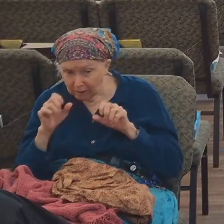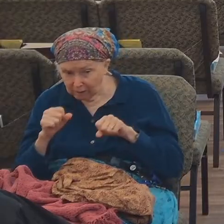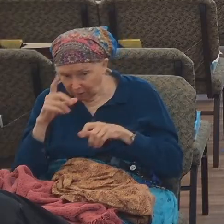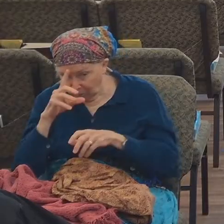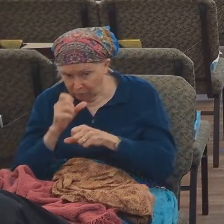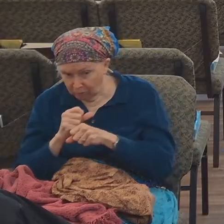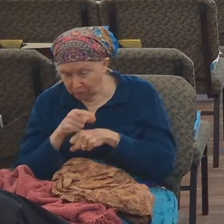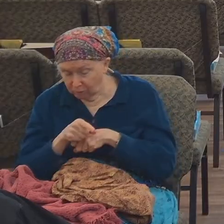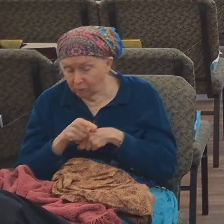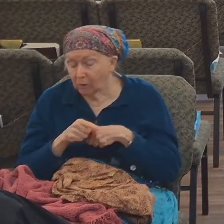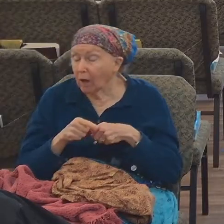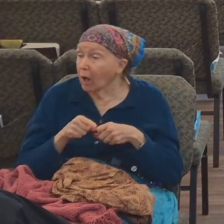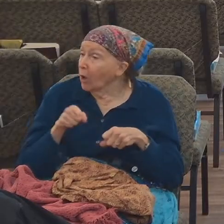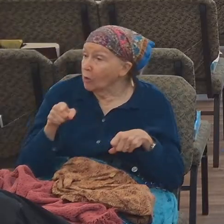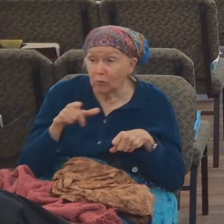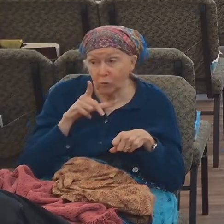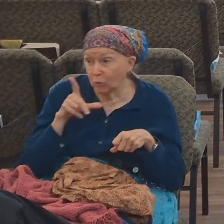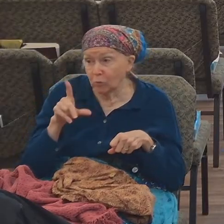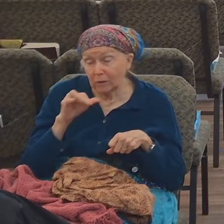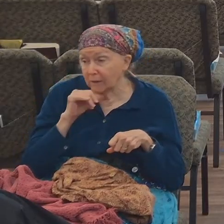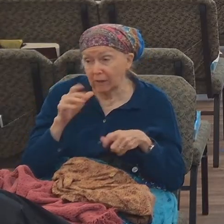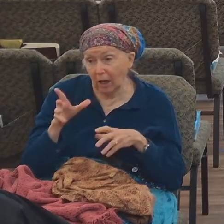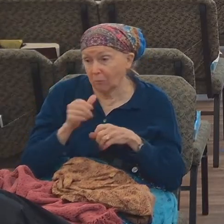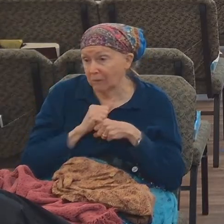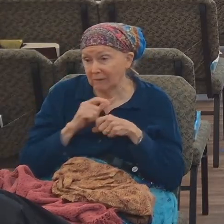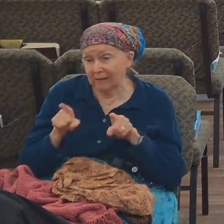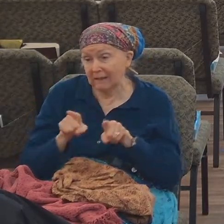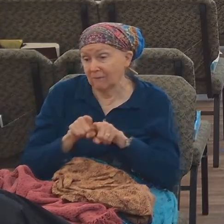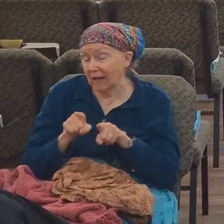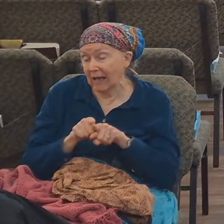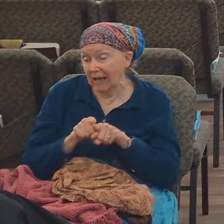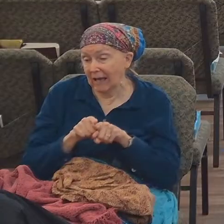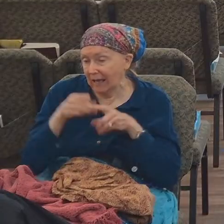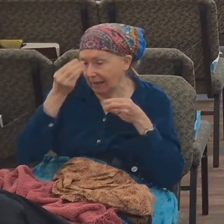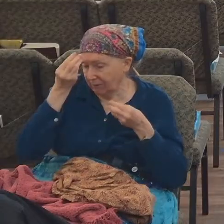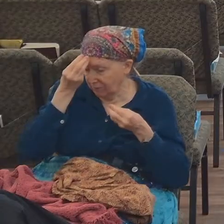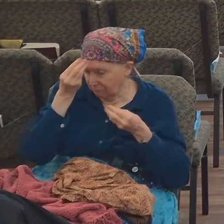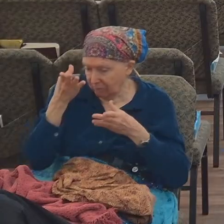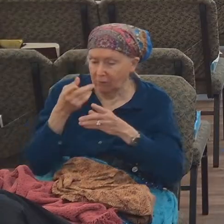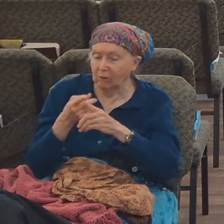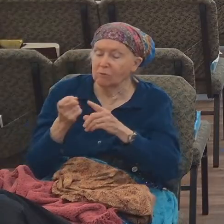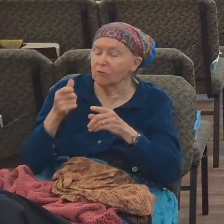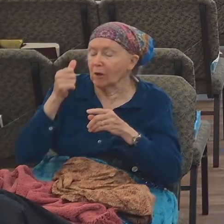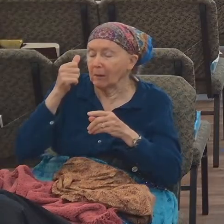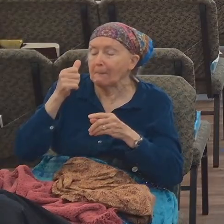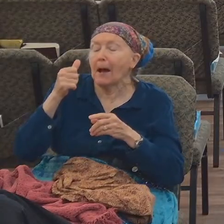But he says, remember, you didn't receive it as a message from man. He said, but you received it.